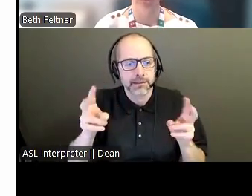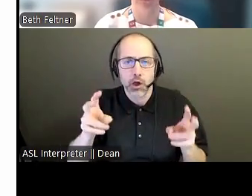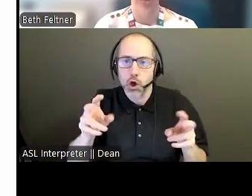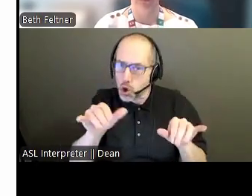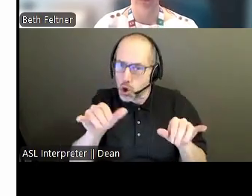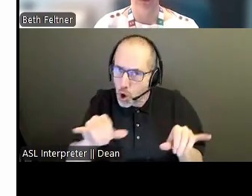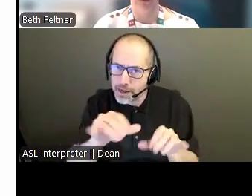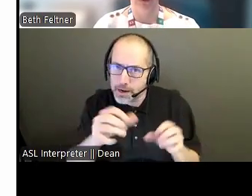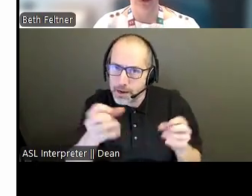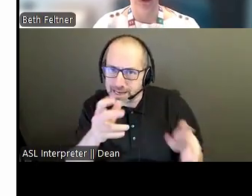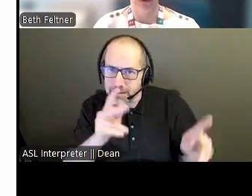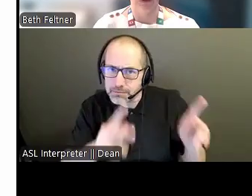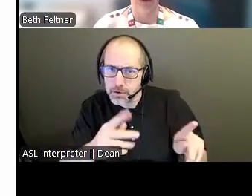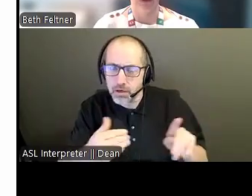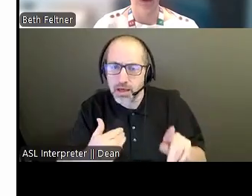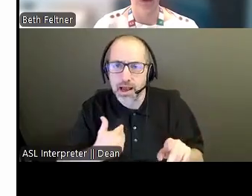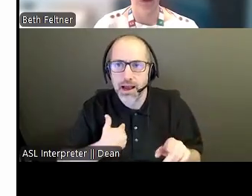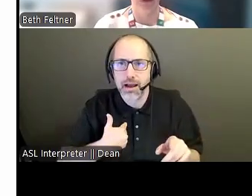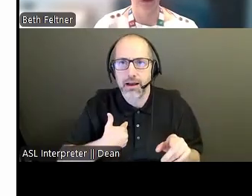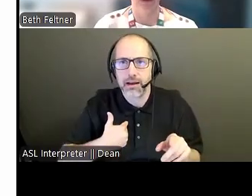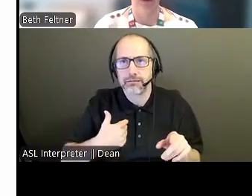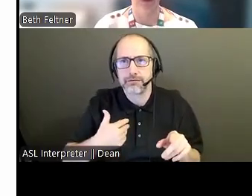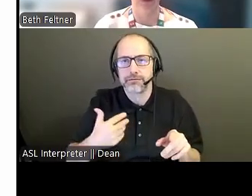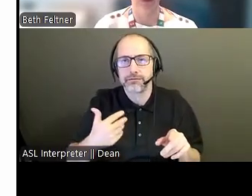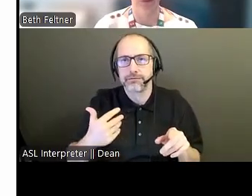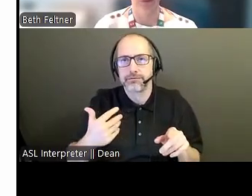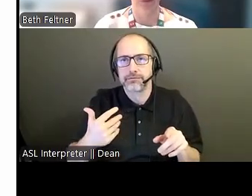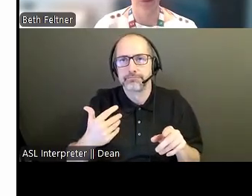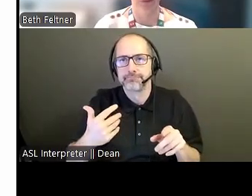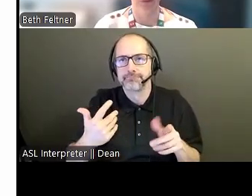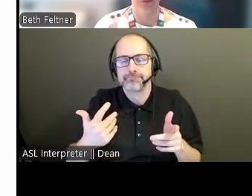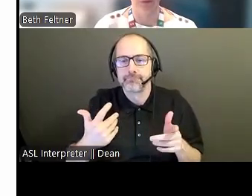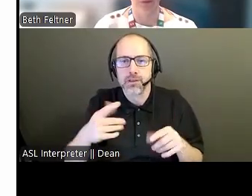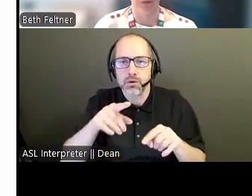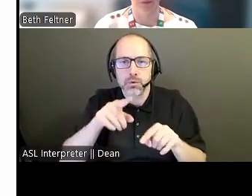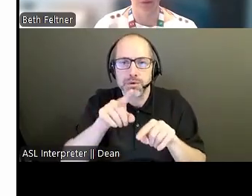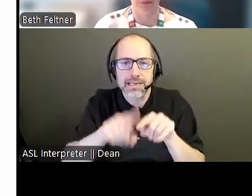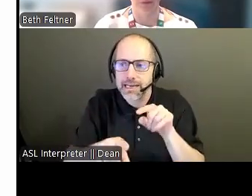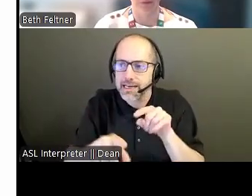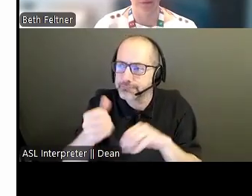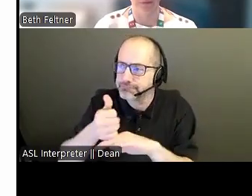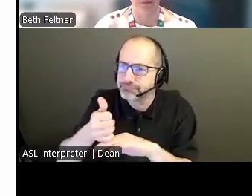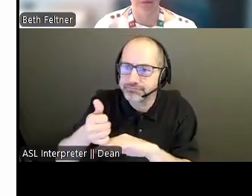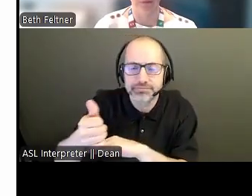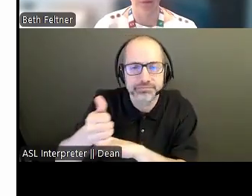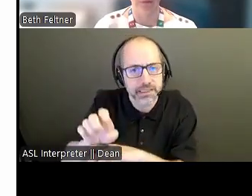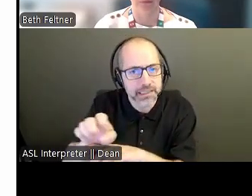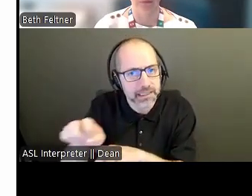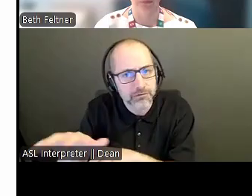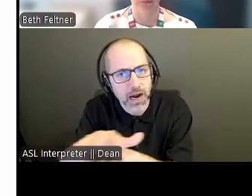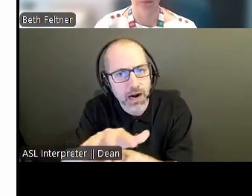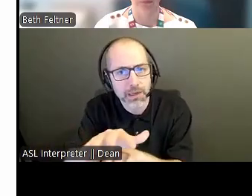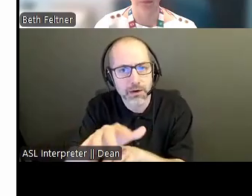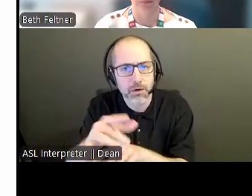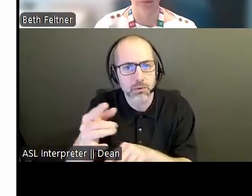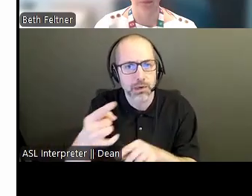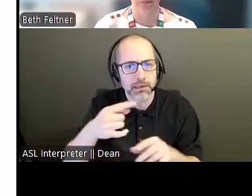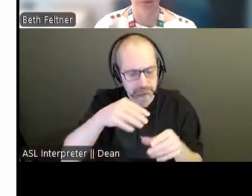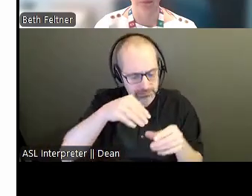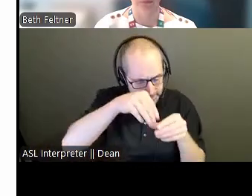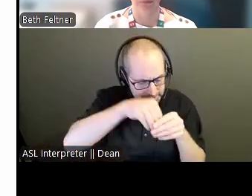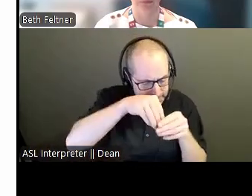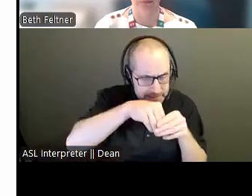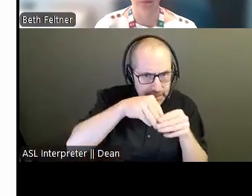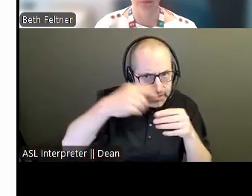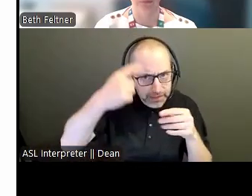um, we can't attribute to an environmental source. So it originates within our head